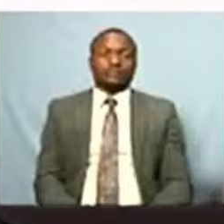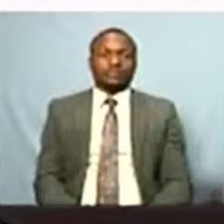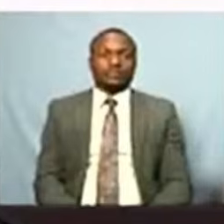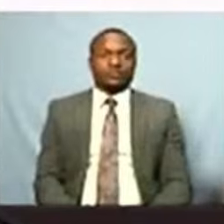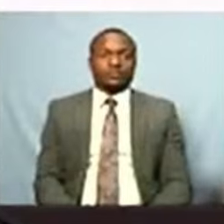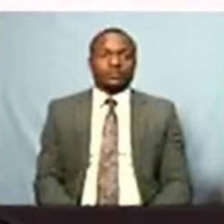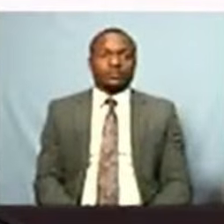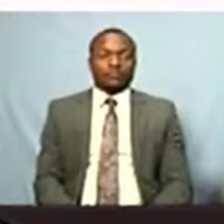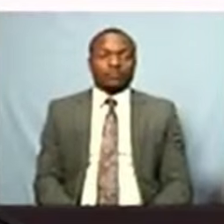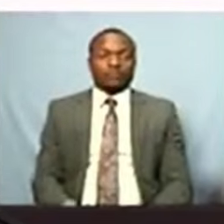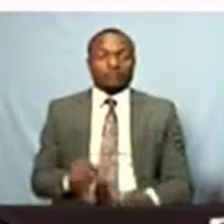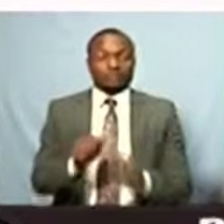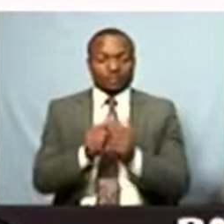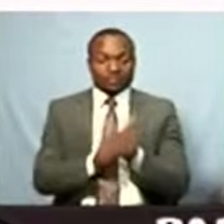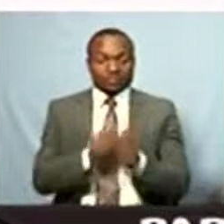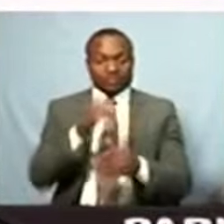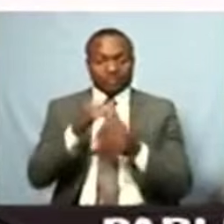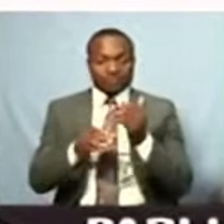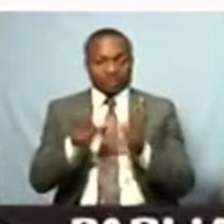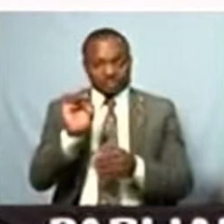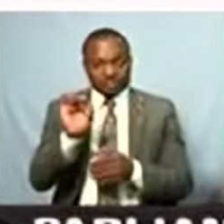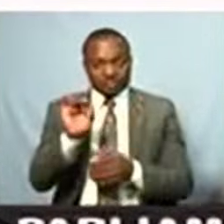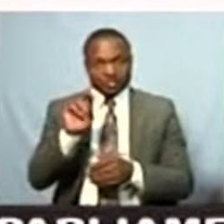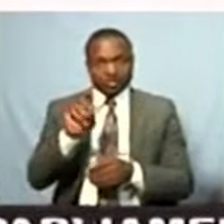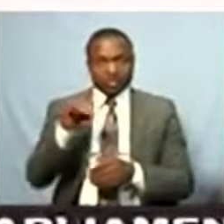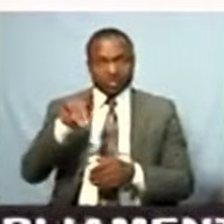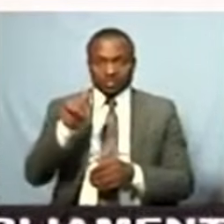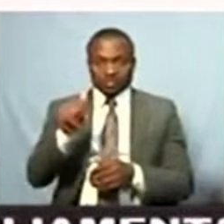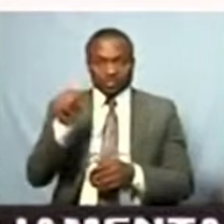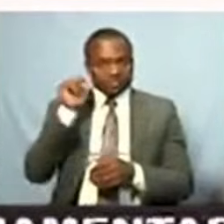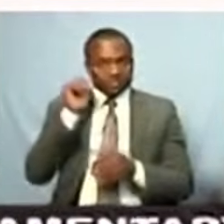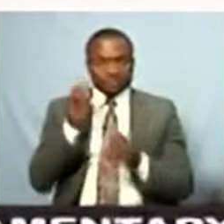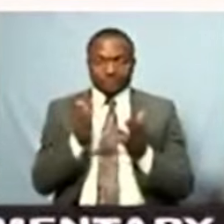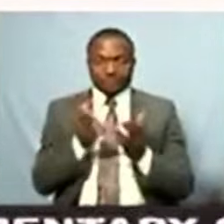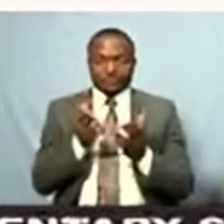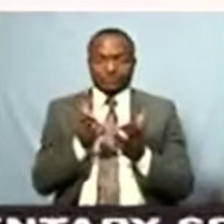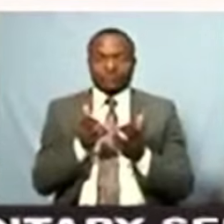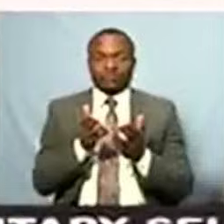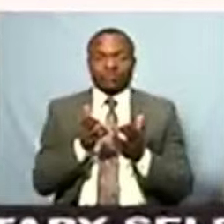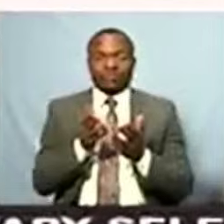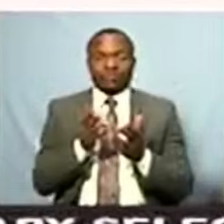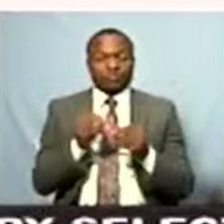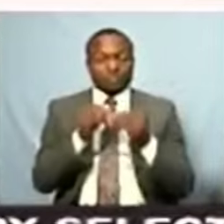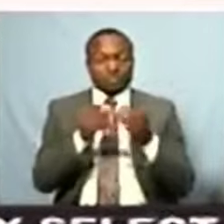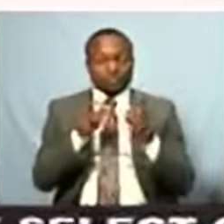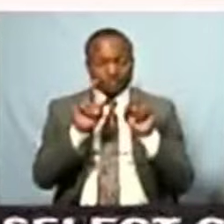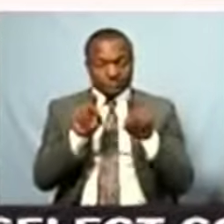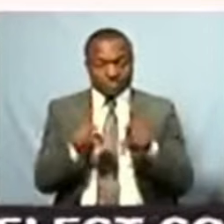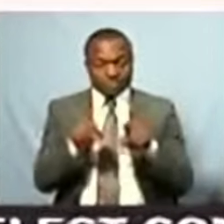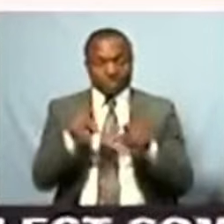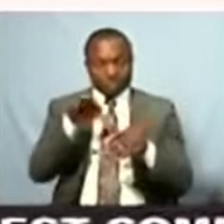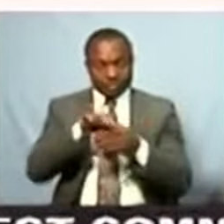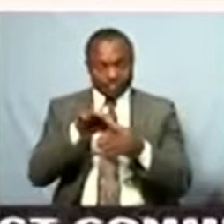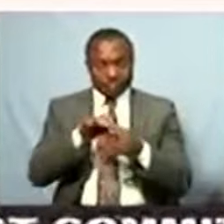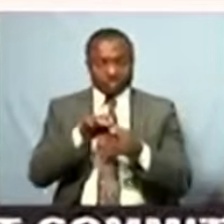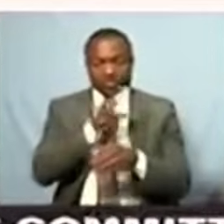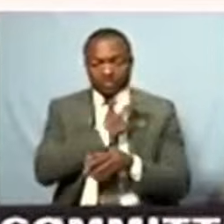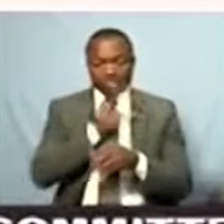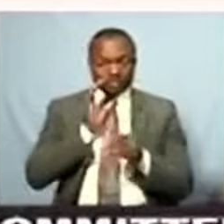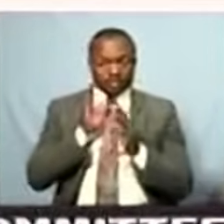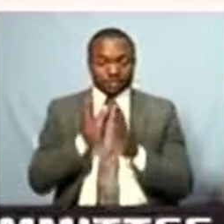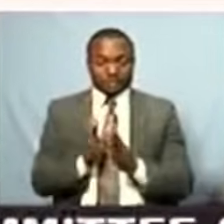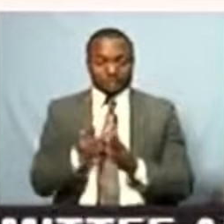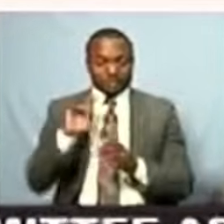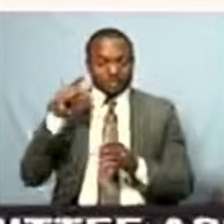Furthermore, as regards clause 18, NIPA does not object as far as it provides that a person elected as councillor by